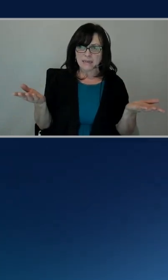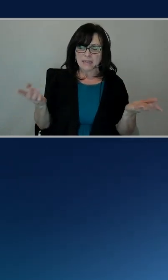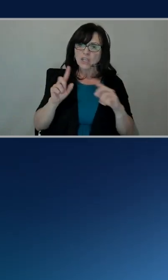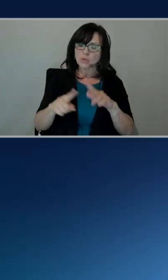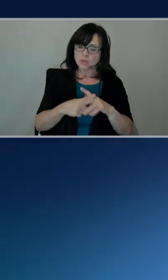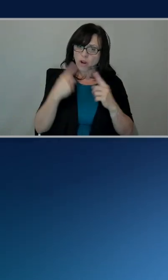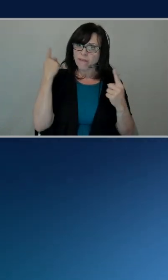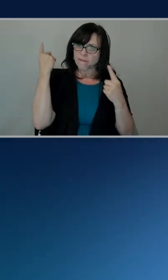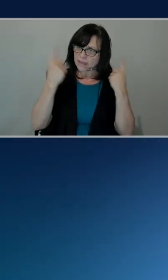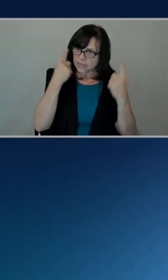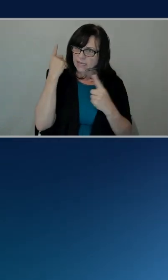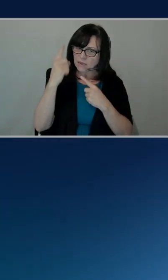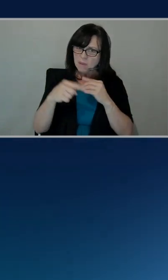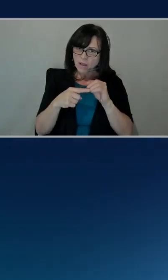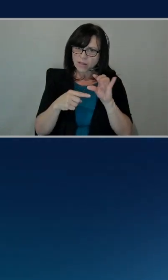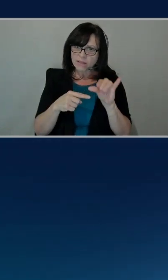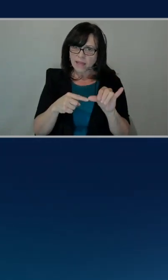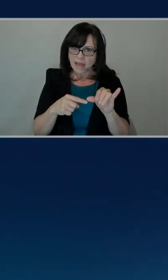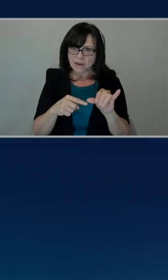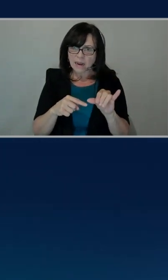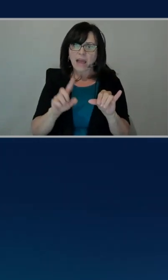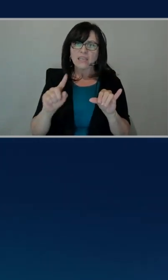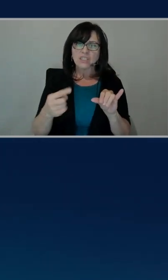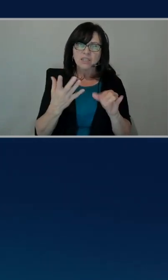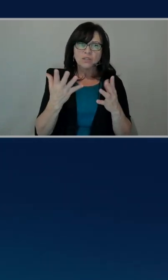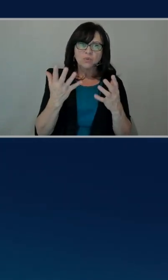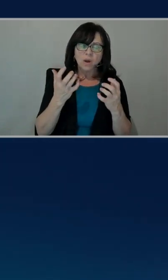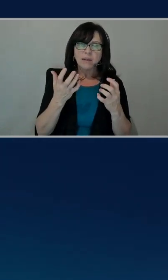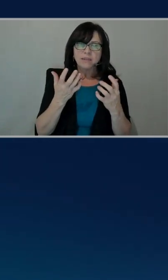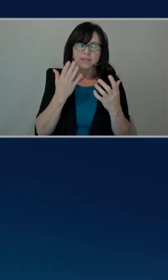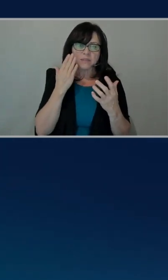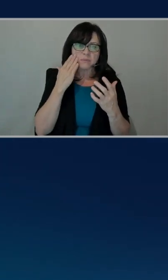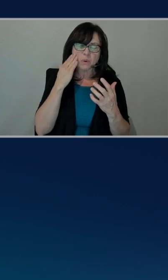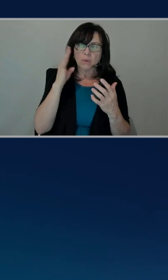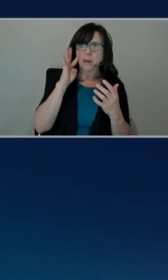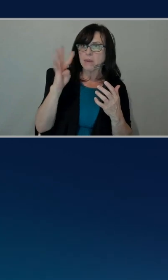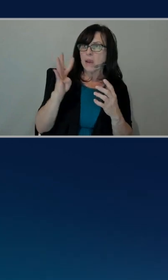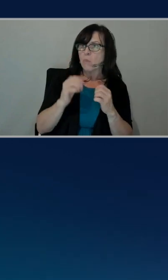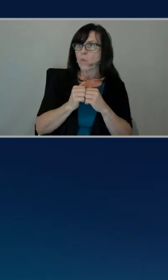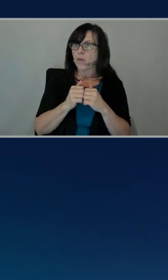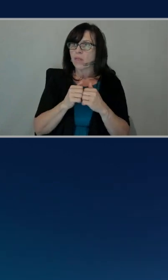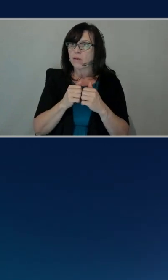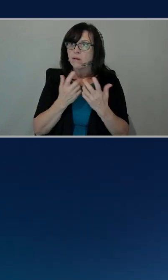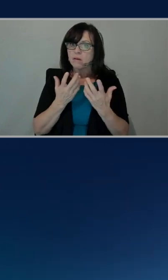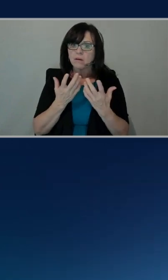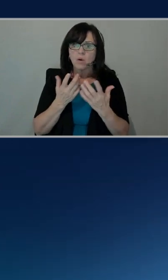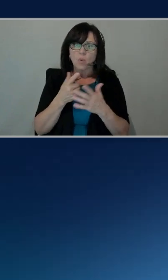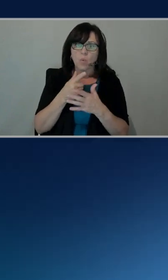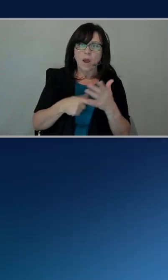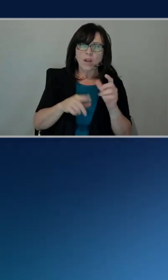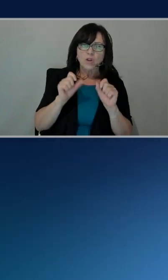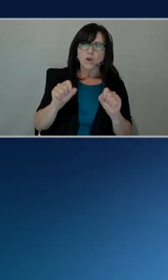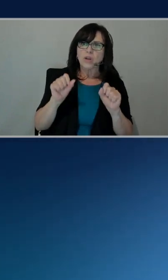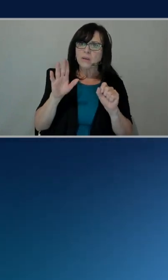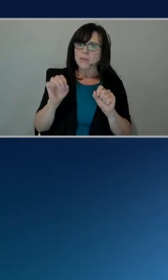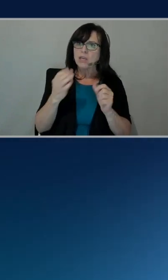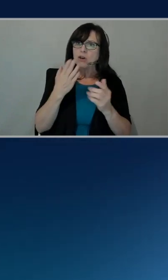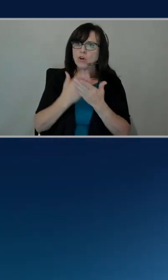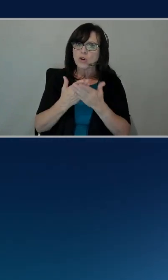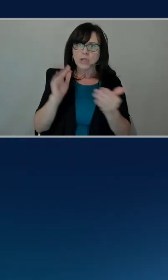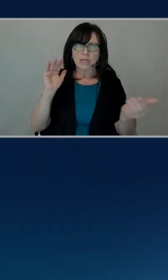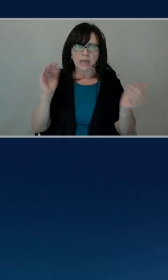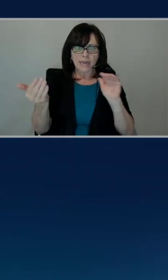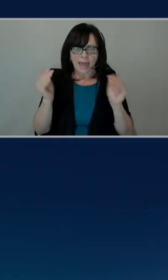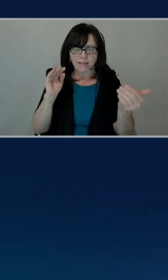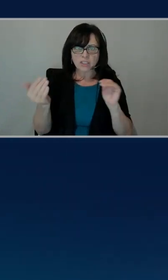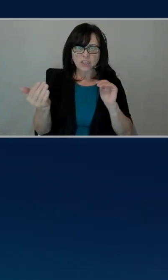this, I was this morning, coming up with what would be an analogy. And I started, actually,